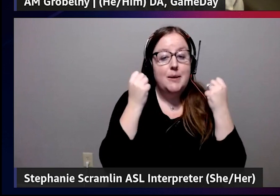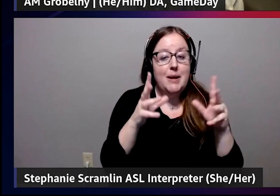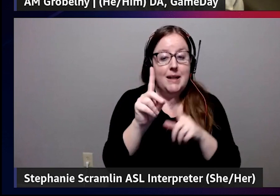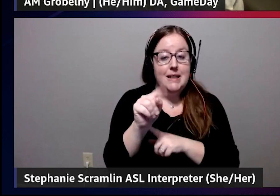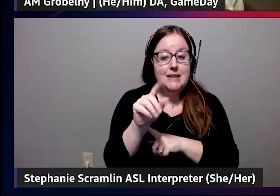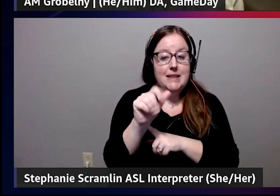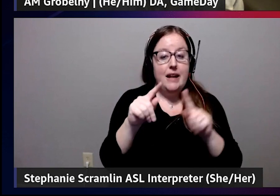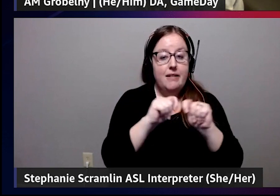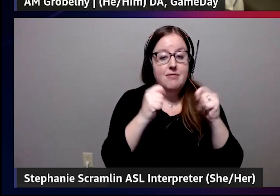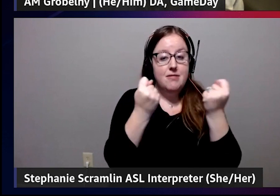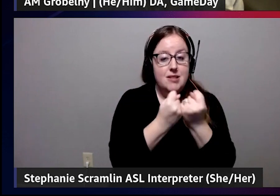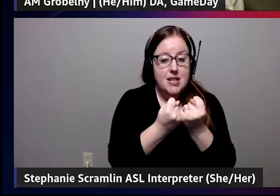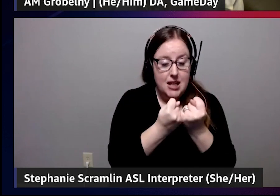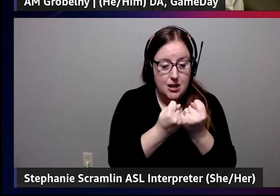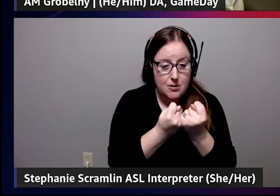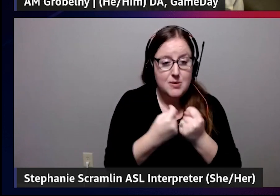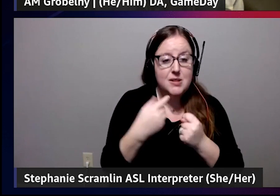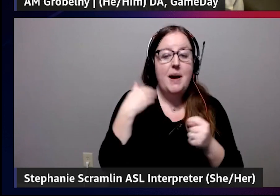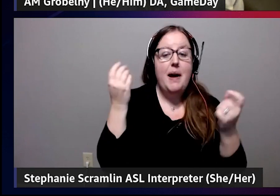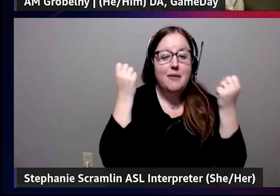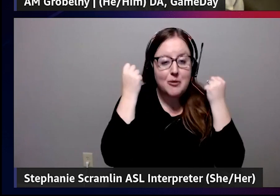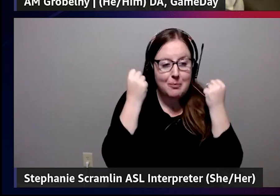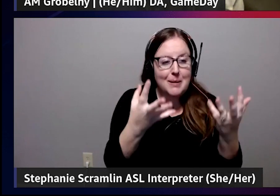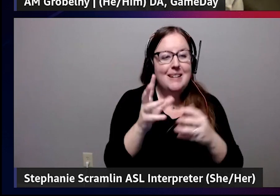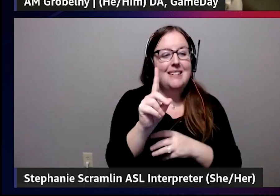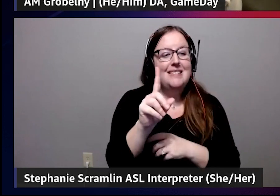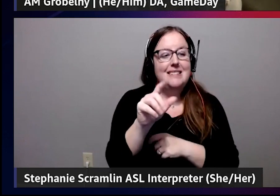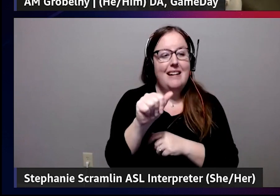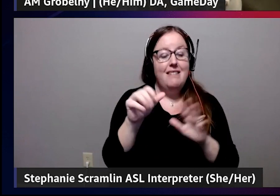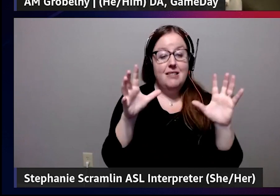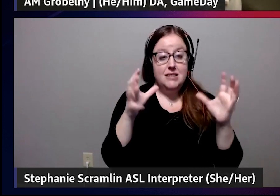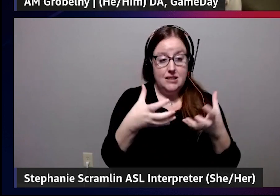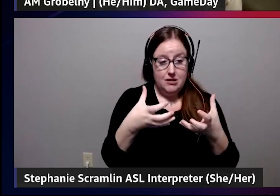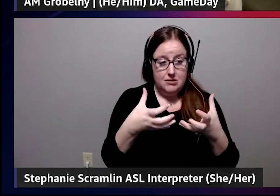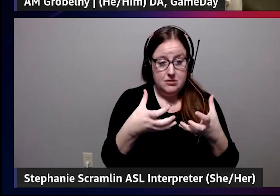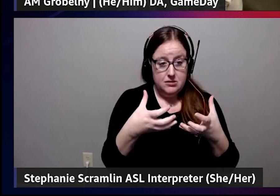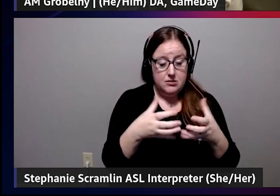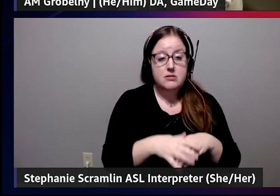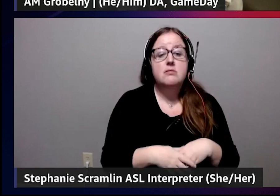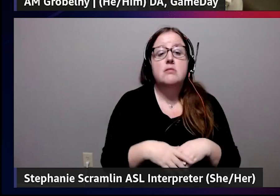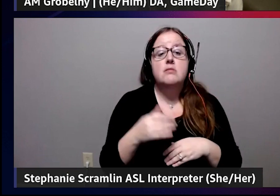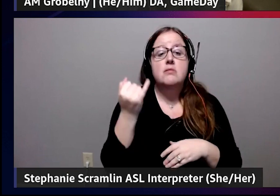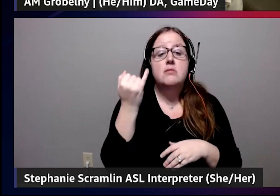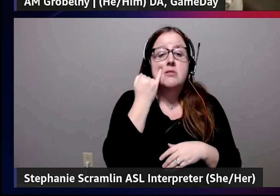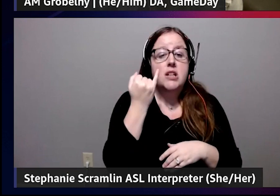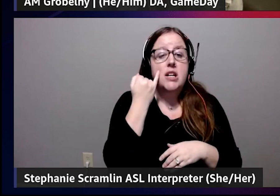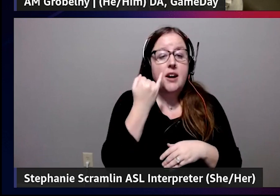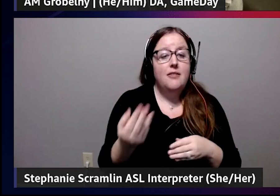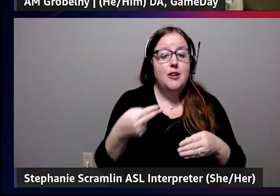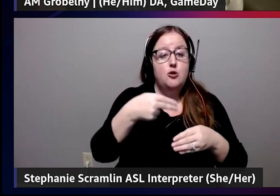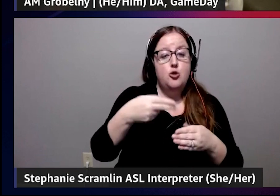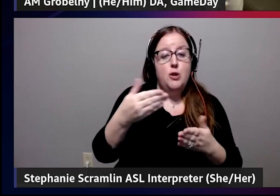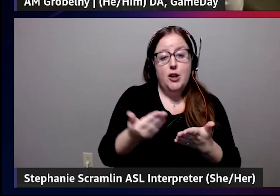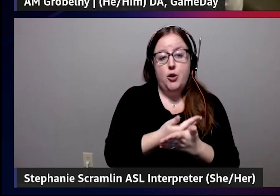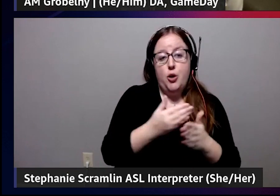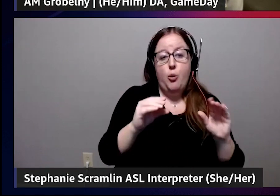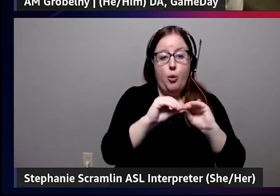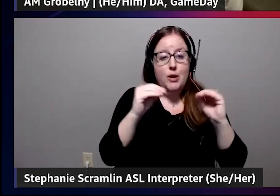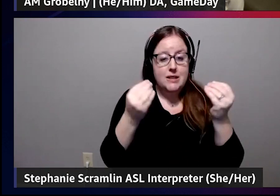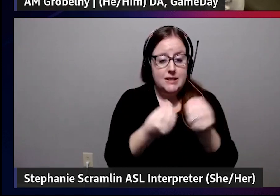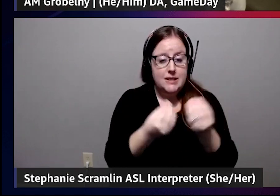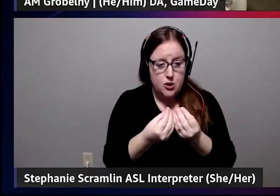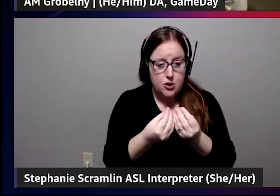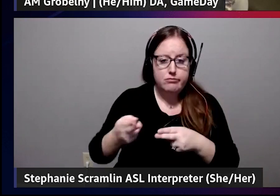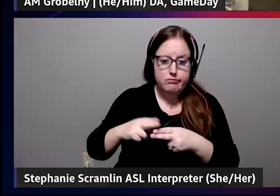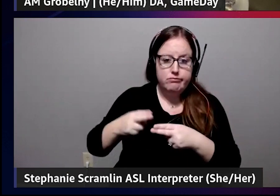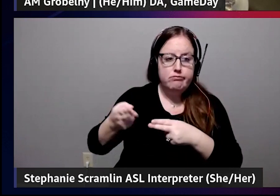today deal with so many data sets, especially when they are joining a new organization, for them to ramp up, it takes a